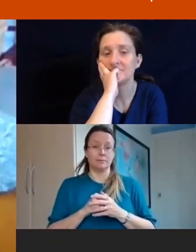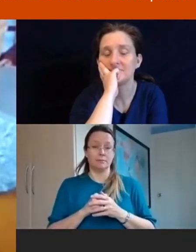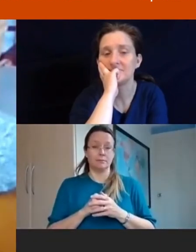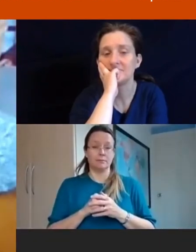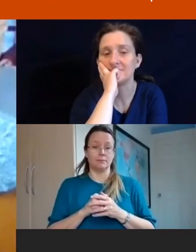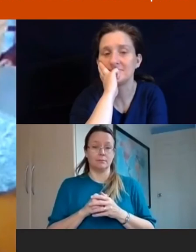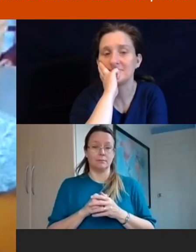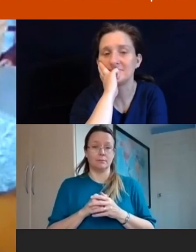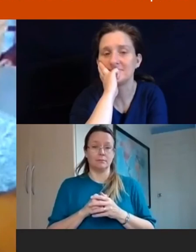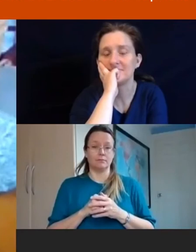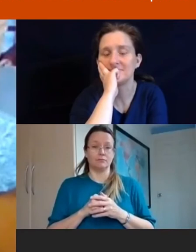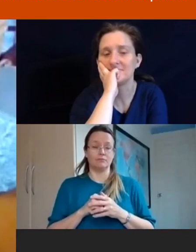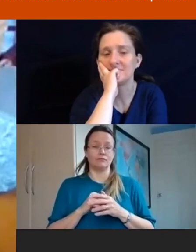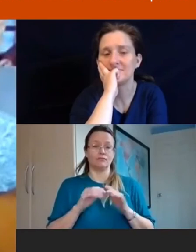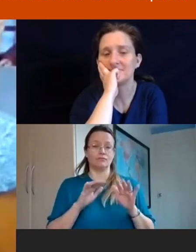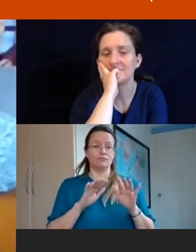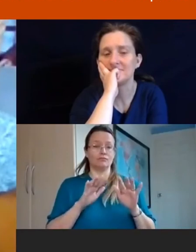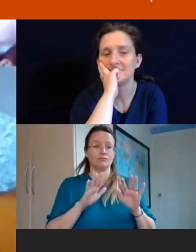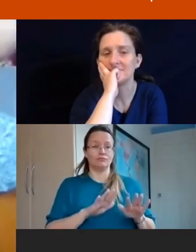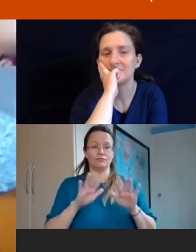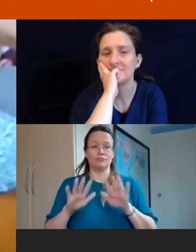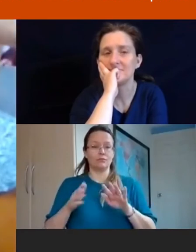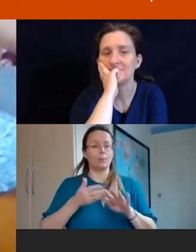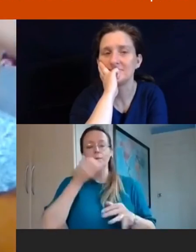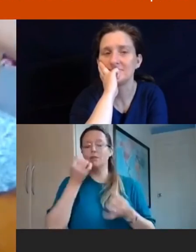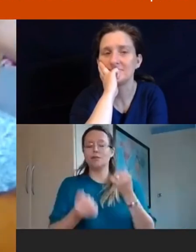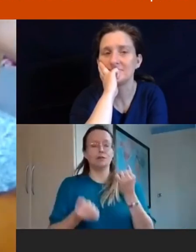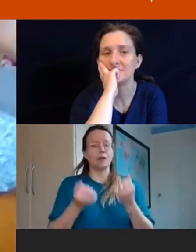an abiding presence without judgment.